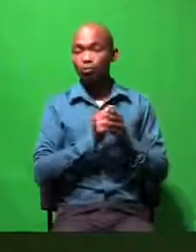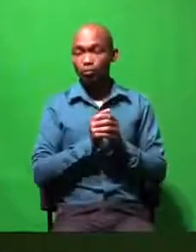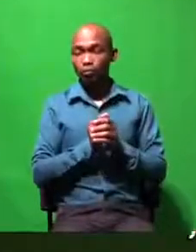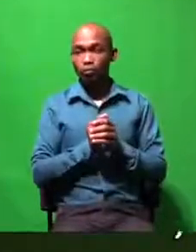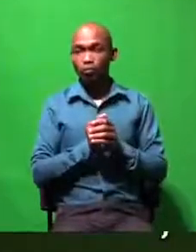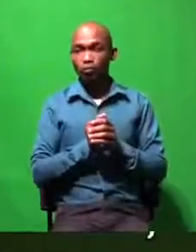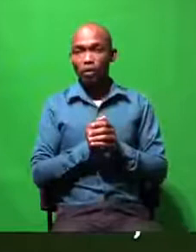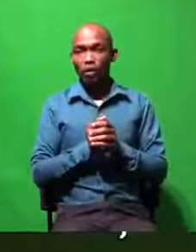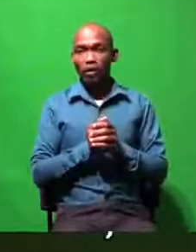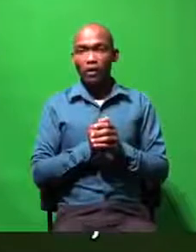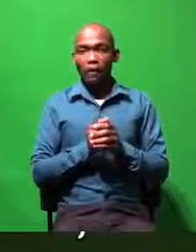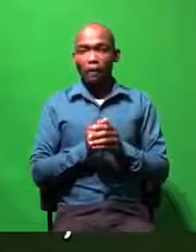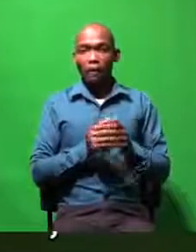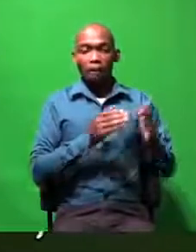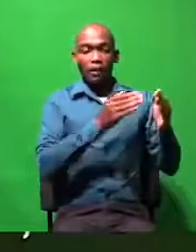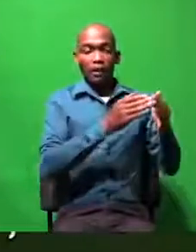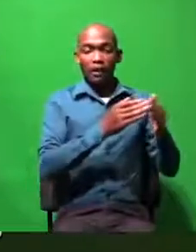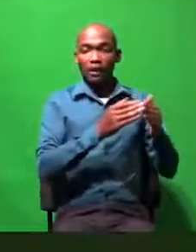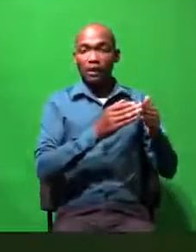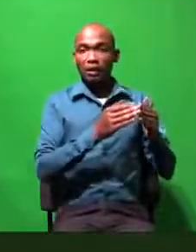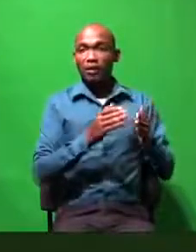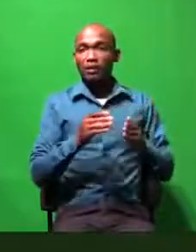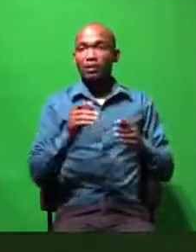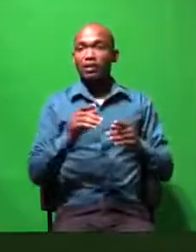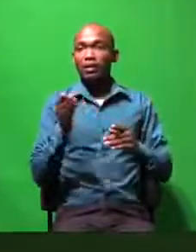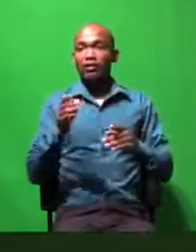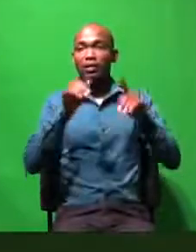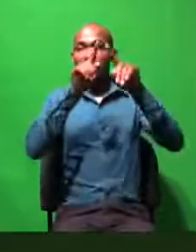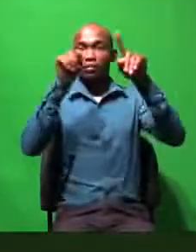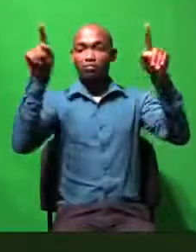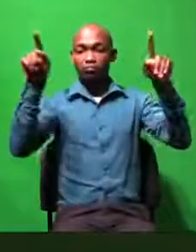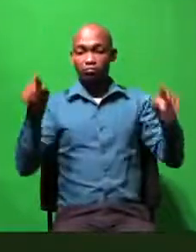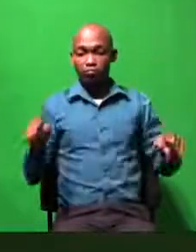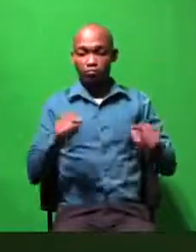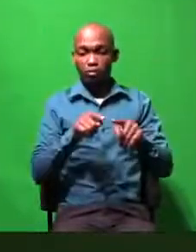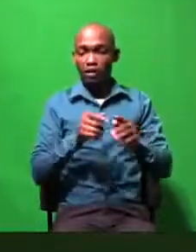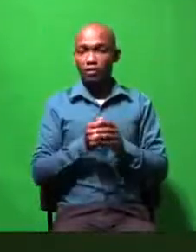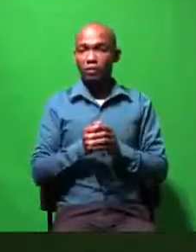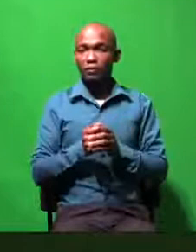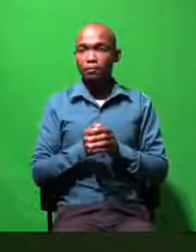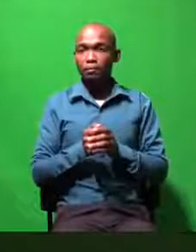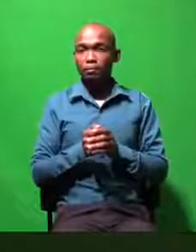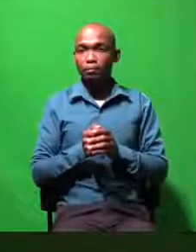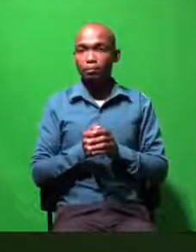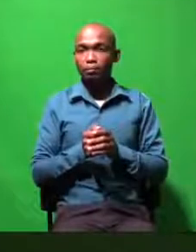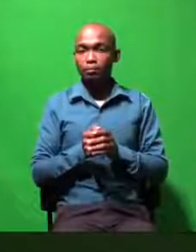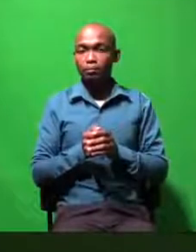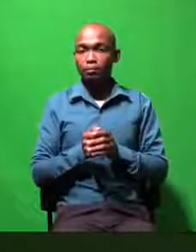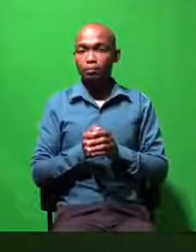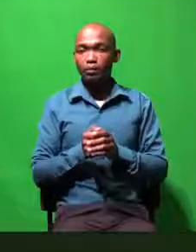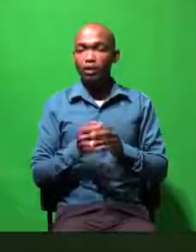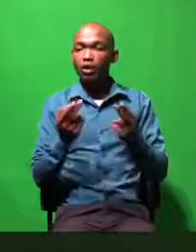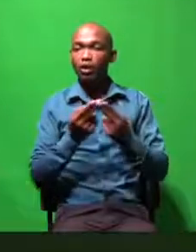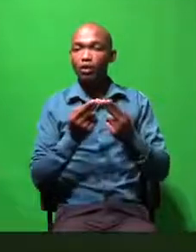angles left, angles. Even the blackboard, even the whiteboard has